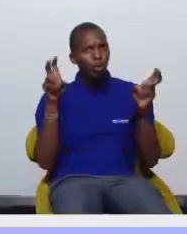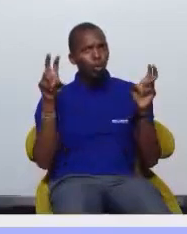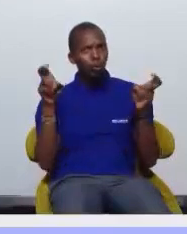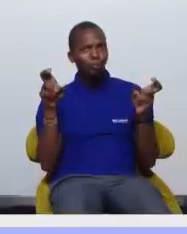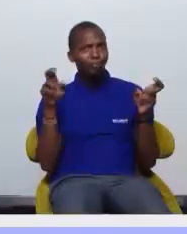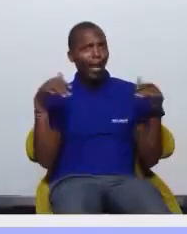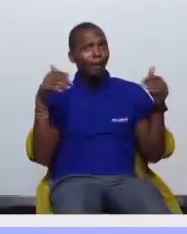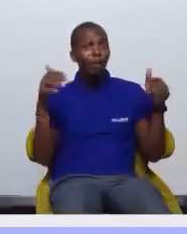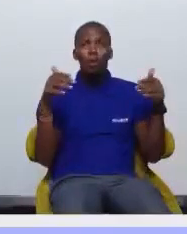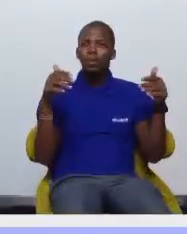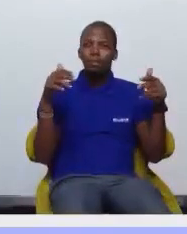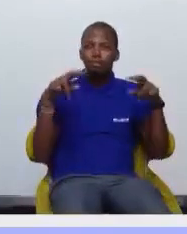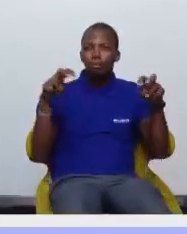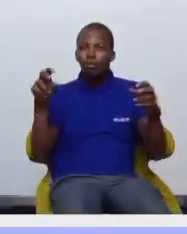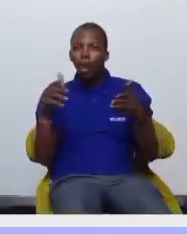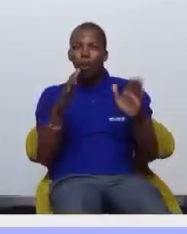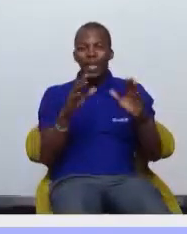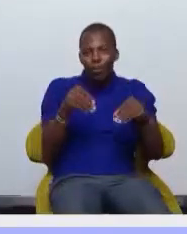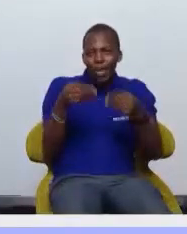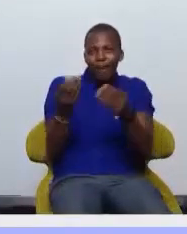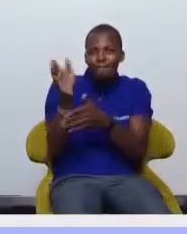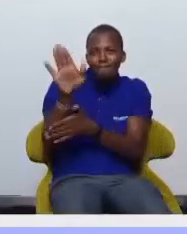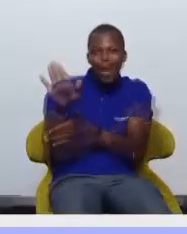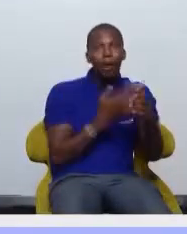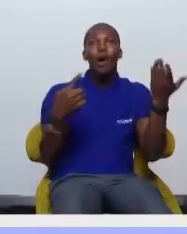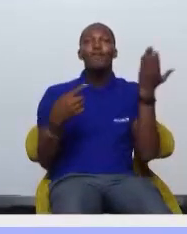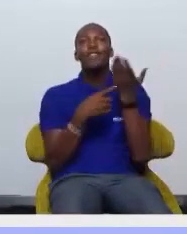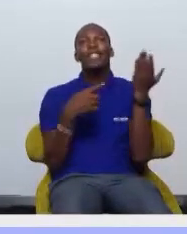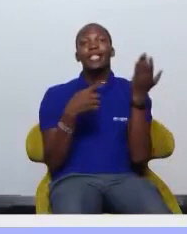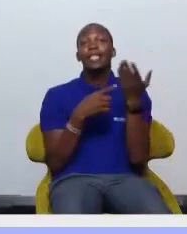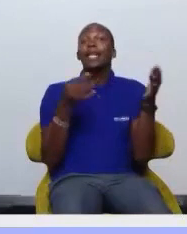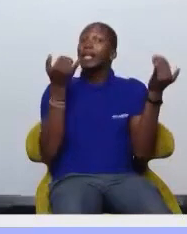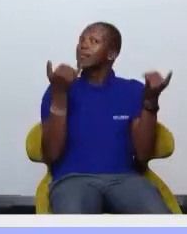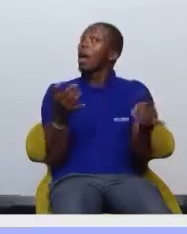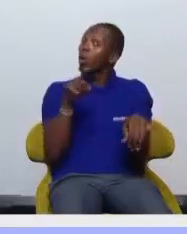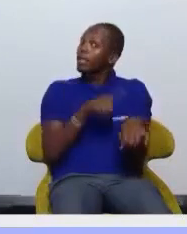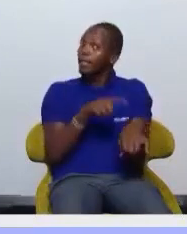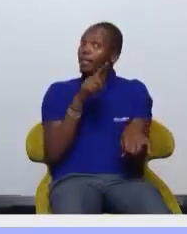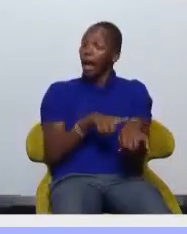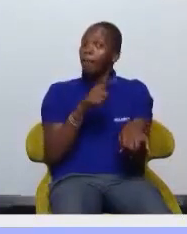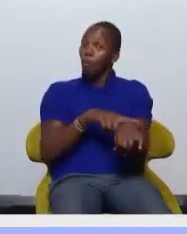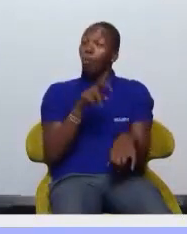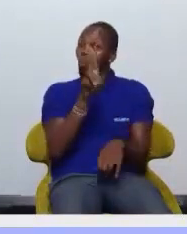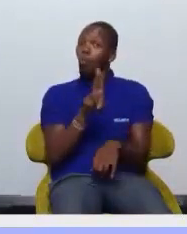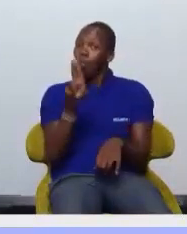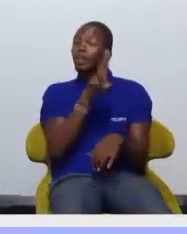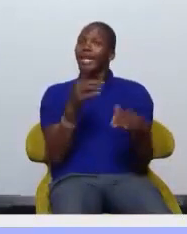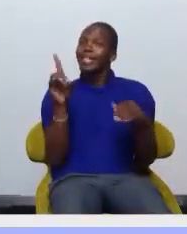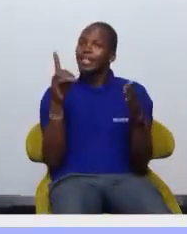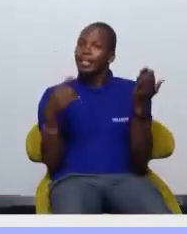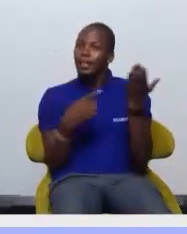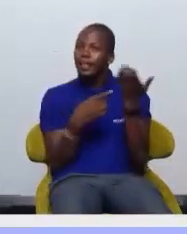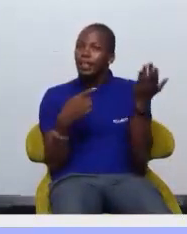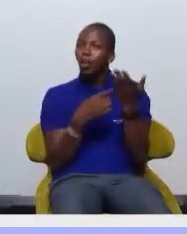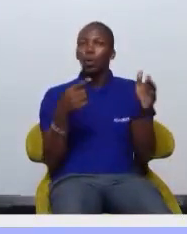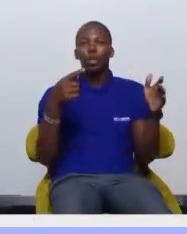way to give back the disability community in a meaningful way. It's high time we leverage on digital technologies to reach